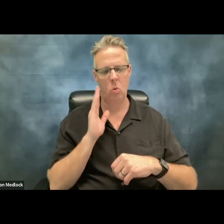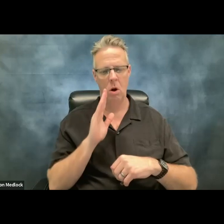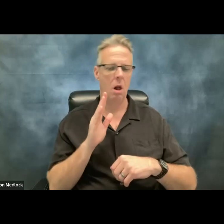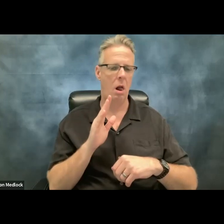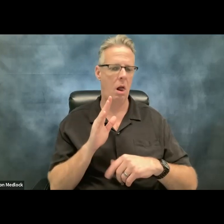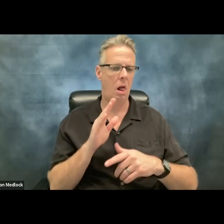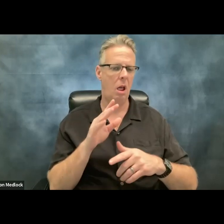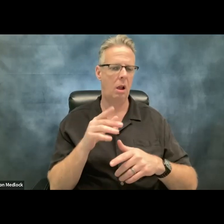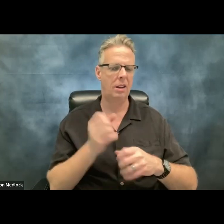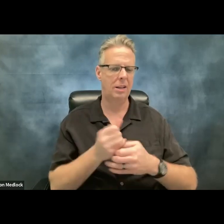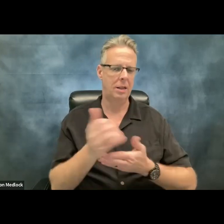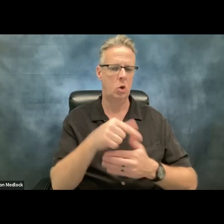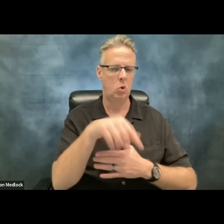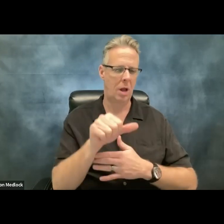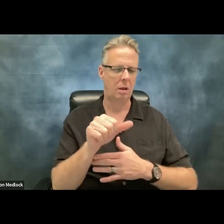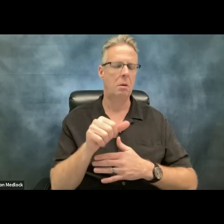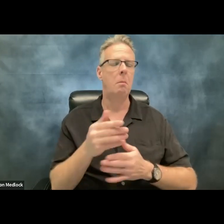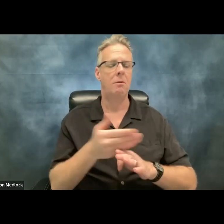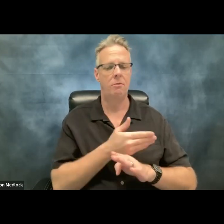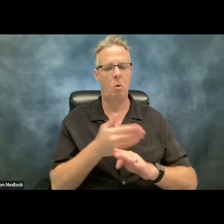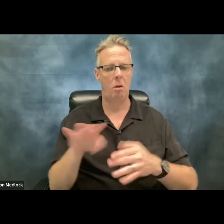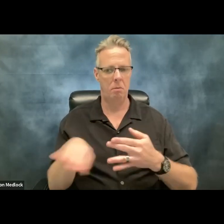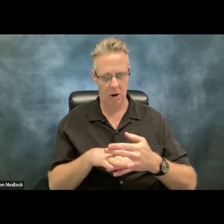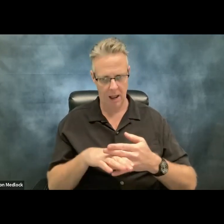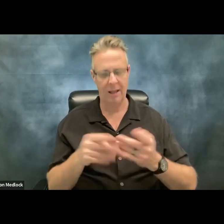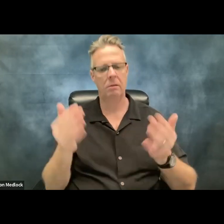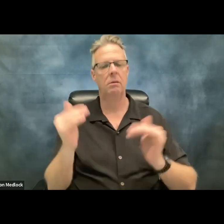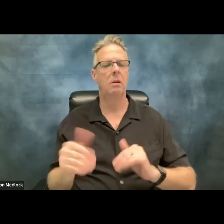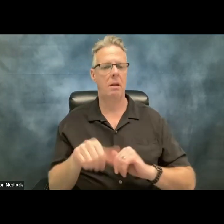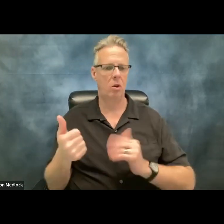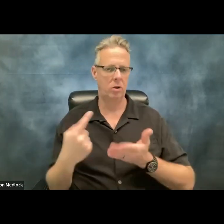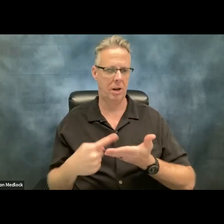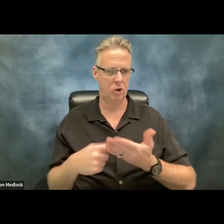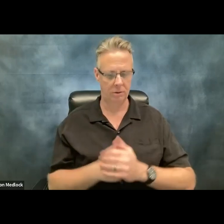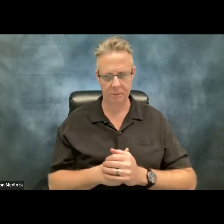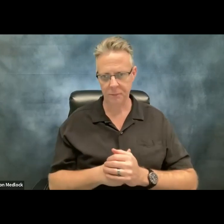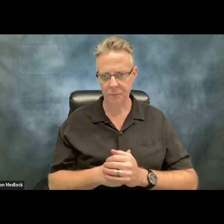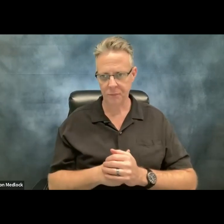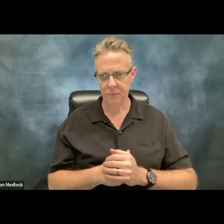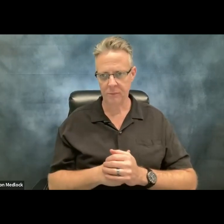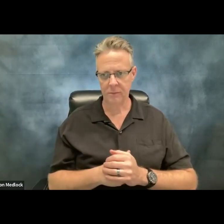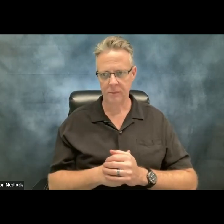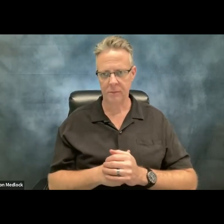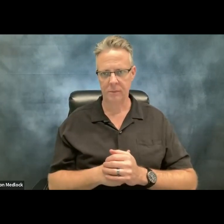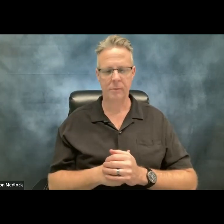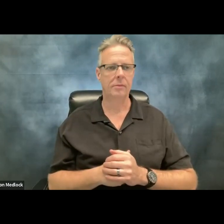and answer before we take our break, and then we'll come back for discussion. As I've mentioned a few times today,